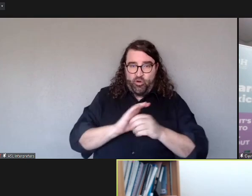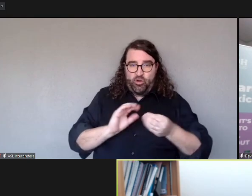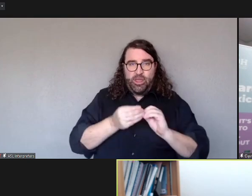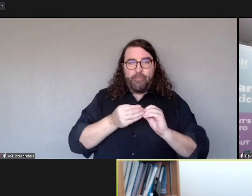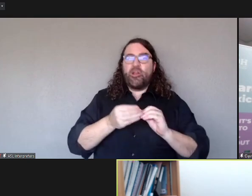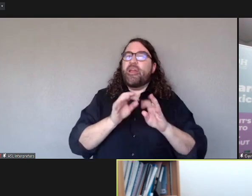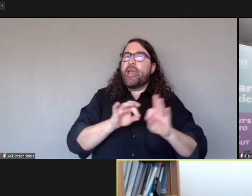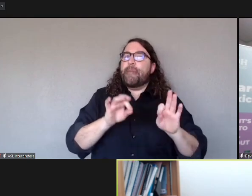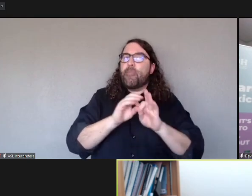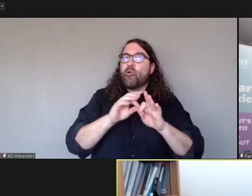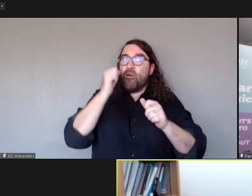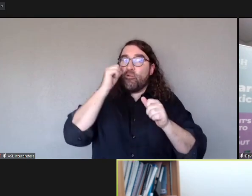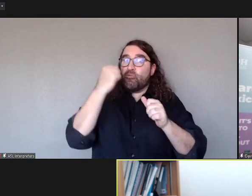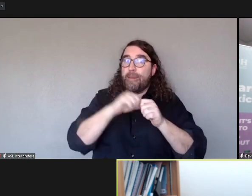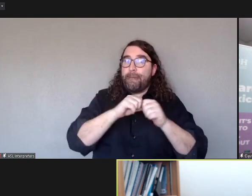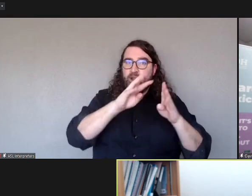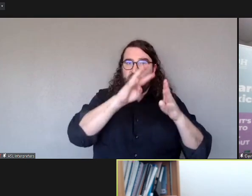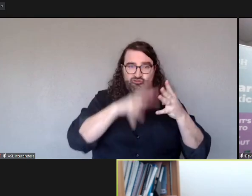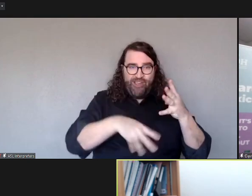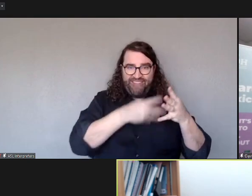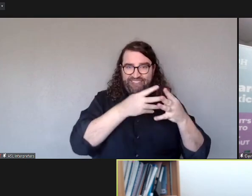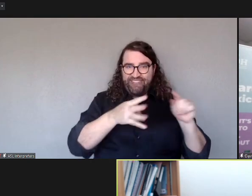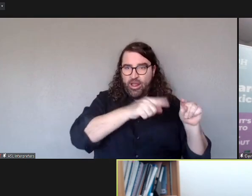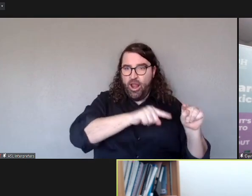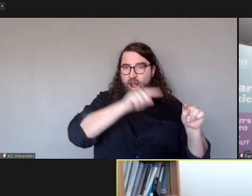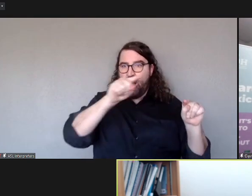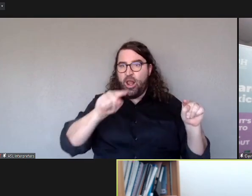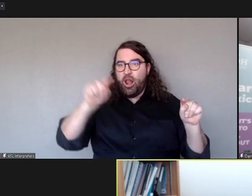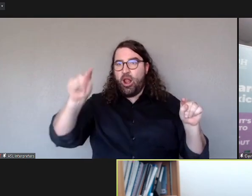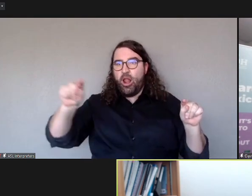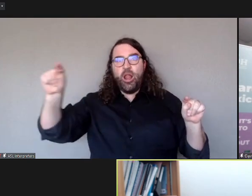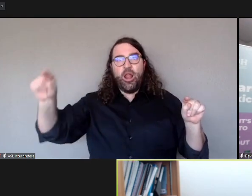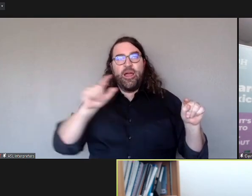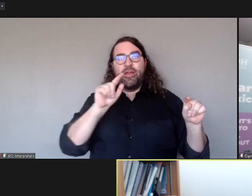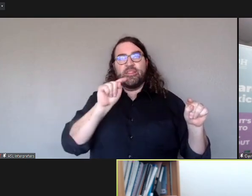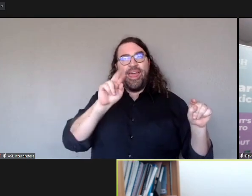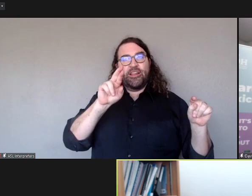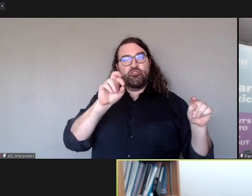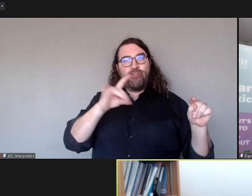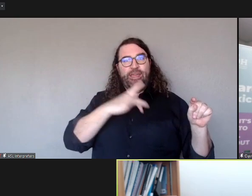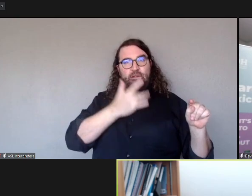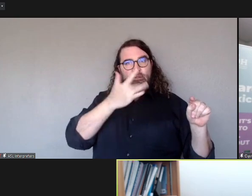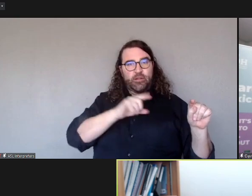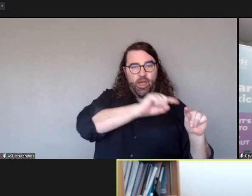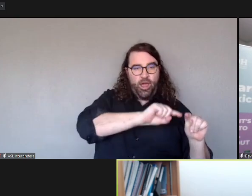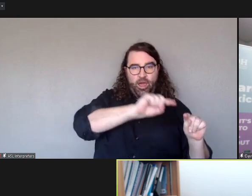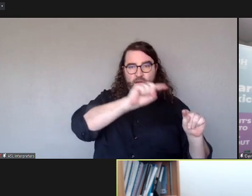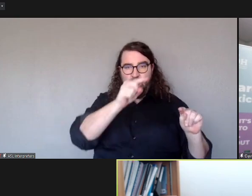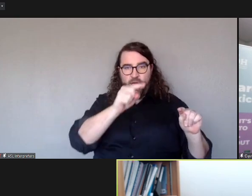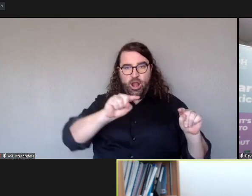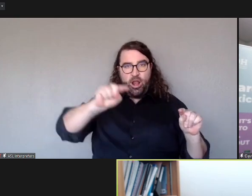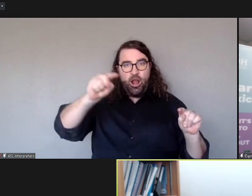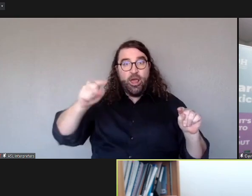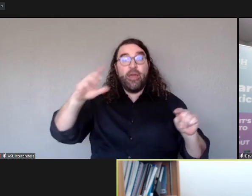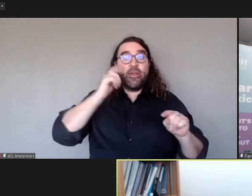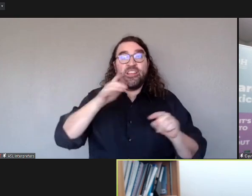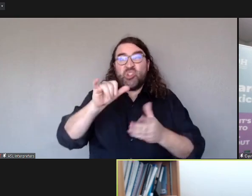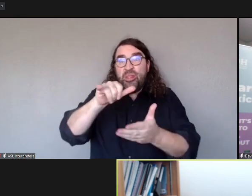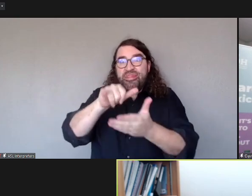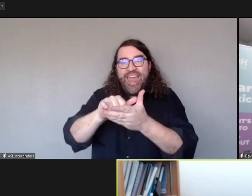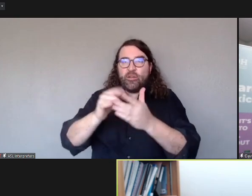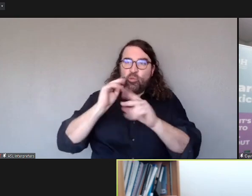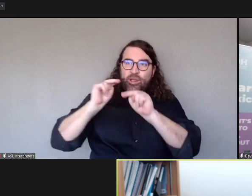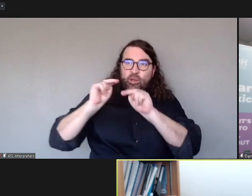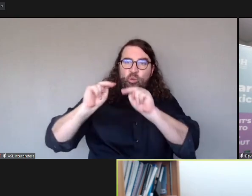over time. And we can see that the reported cases to the state still sufficient to provide us with that